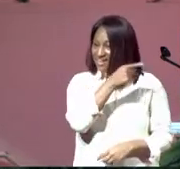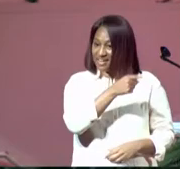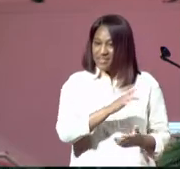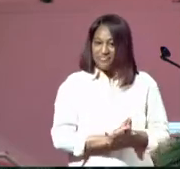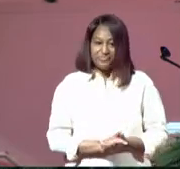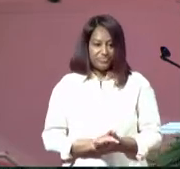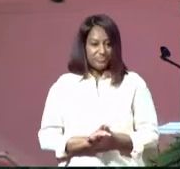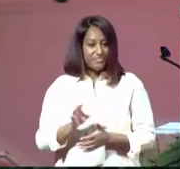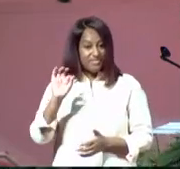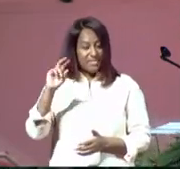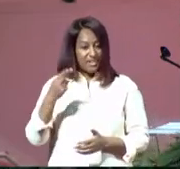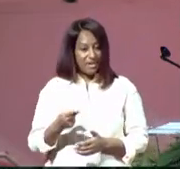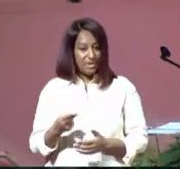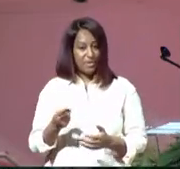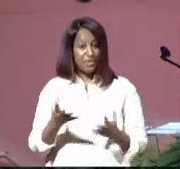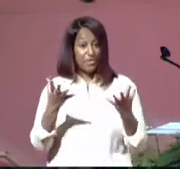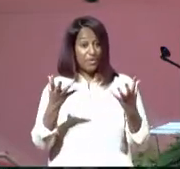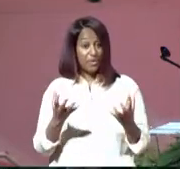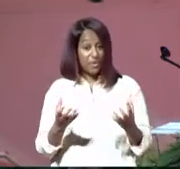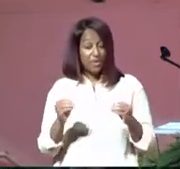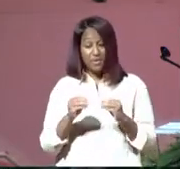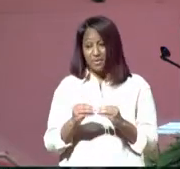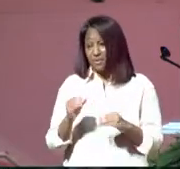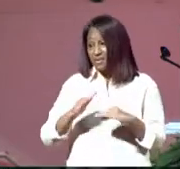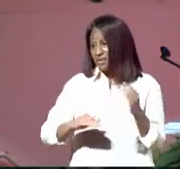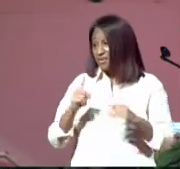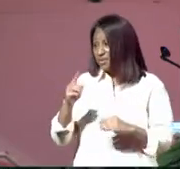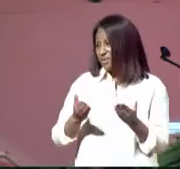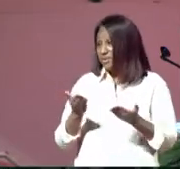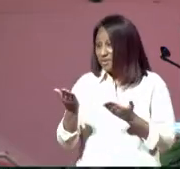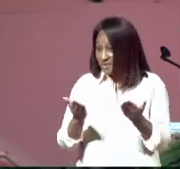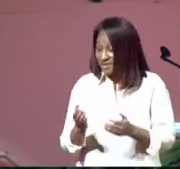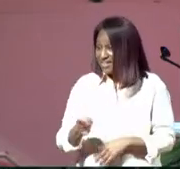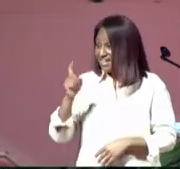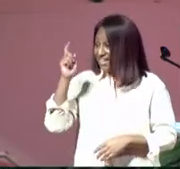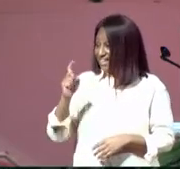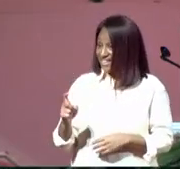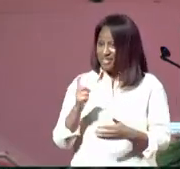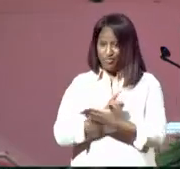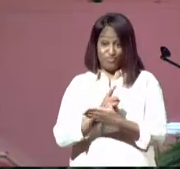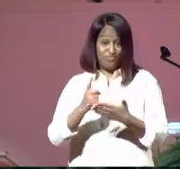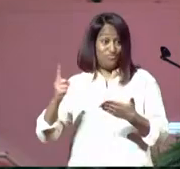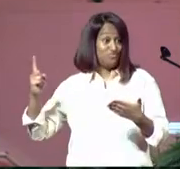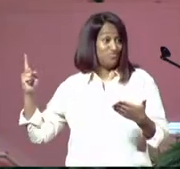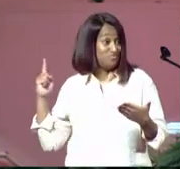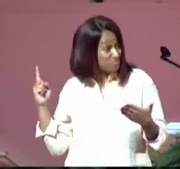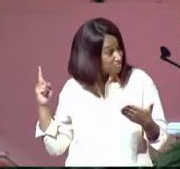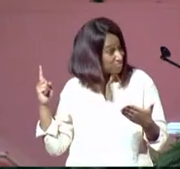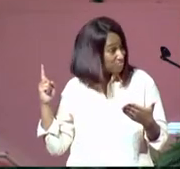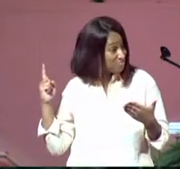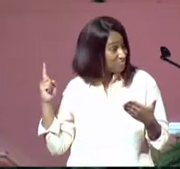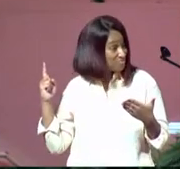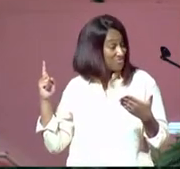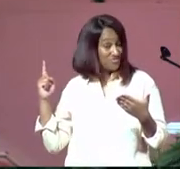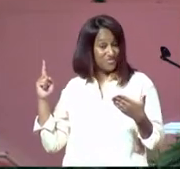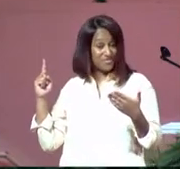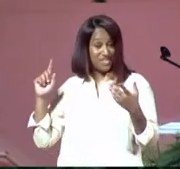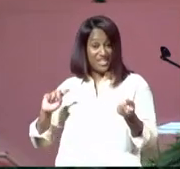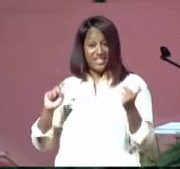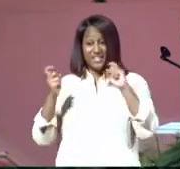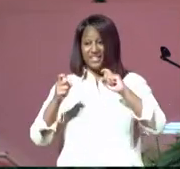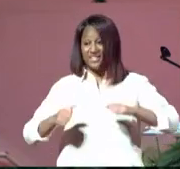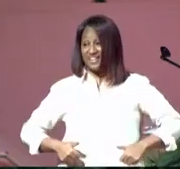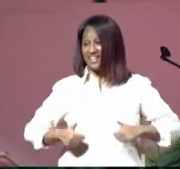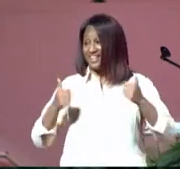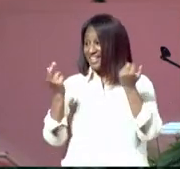we can't just have him for one service. We got to have him for a whole week. We need to have him for Transforming Life Revival.